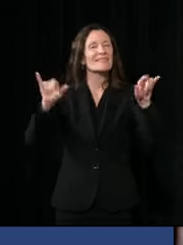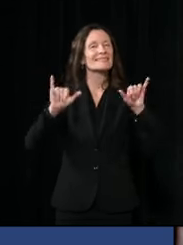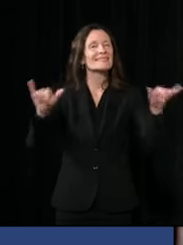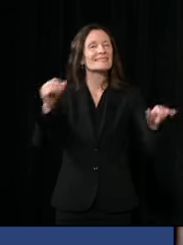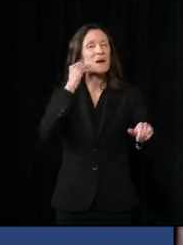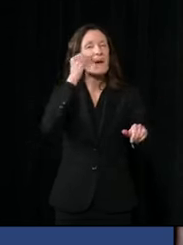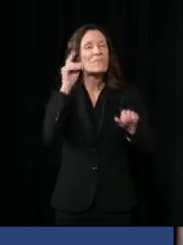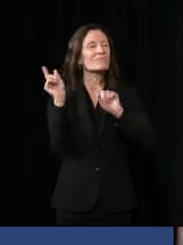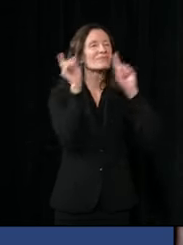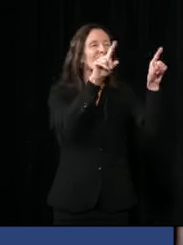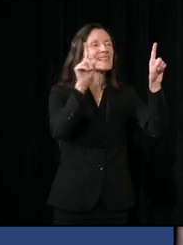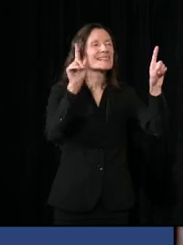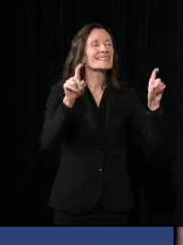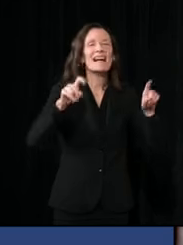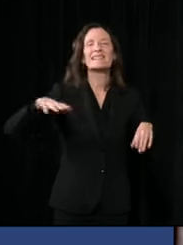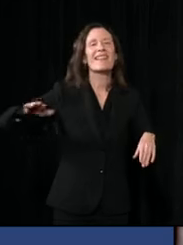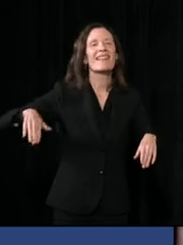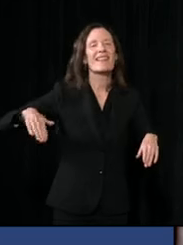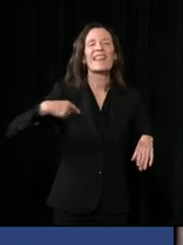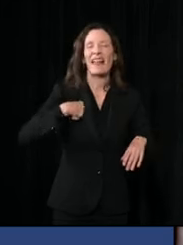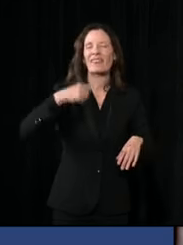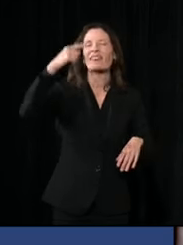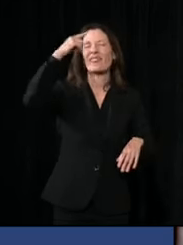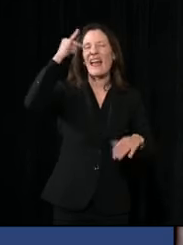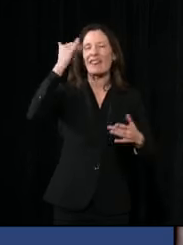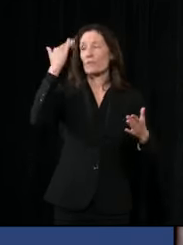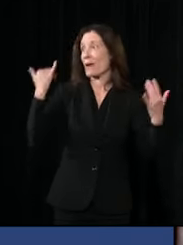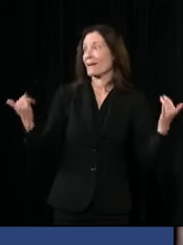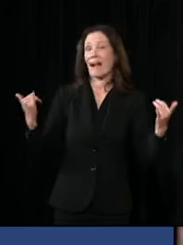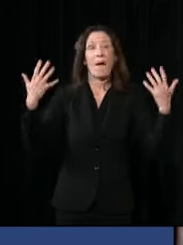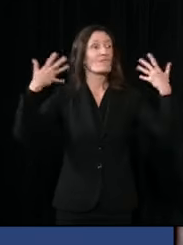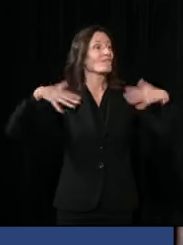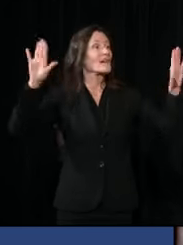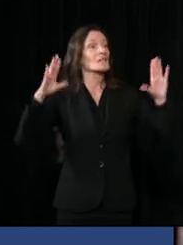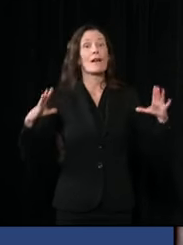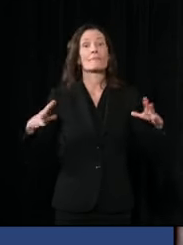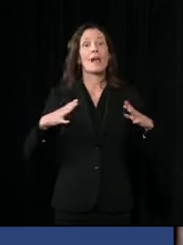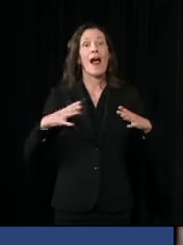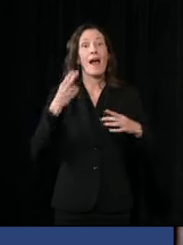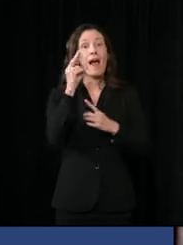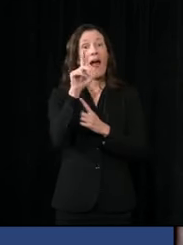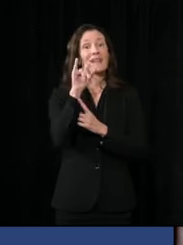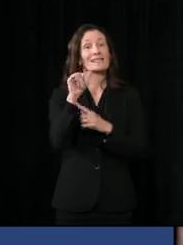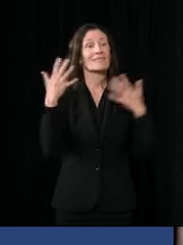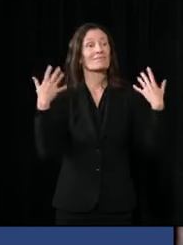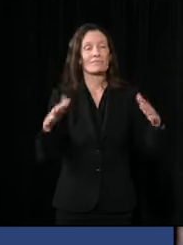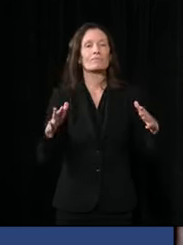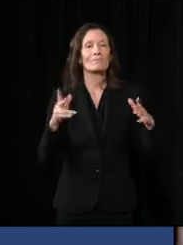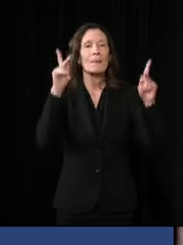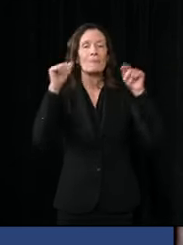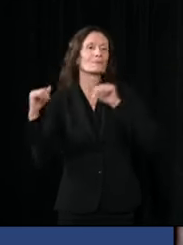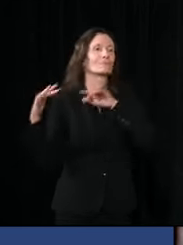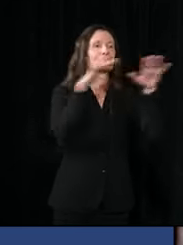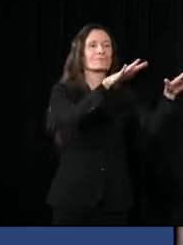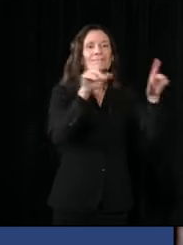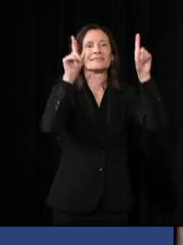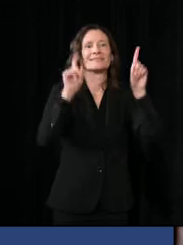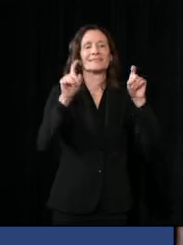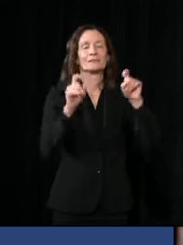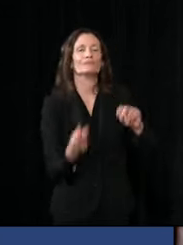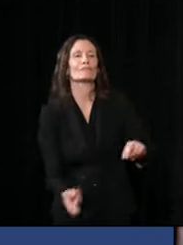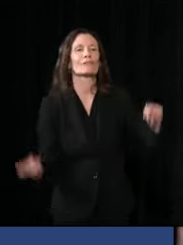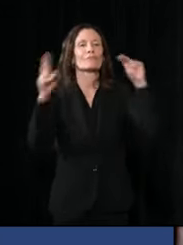actually taken. We also suspect there was maybe a bunching up, sort of a data dump in terms of test results that